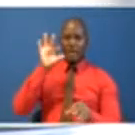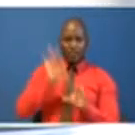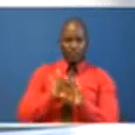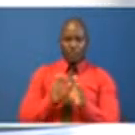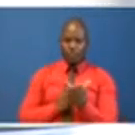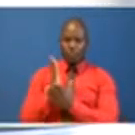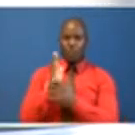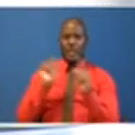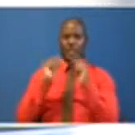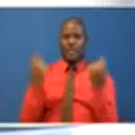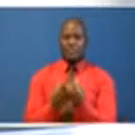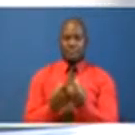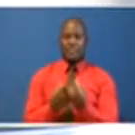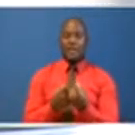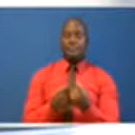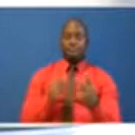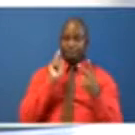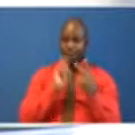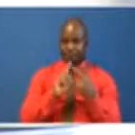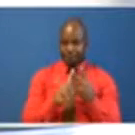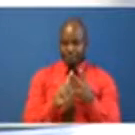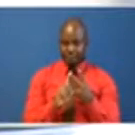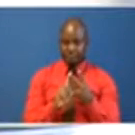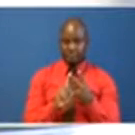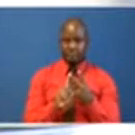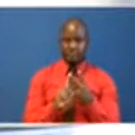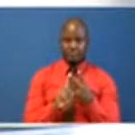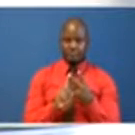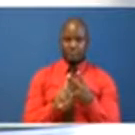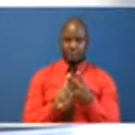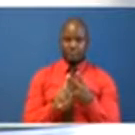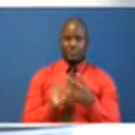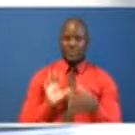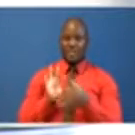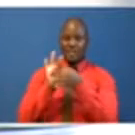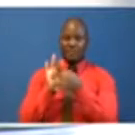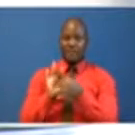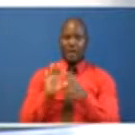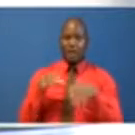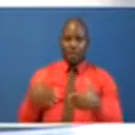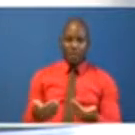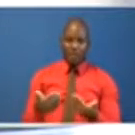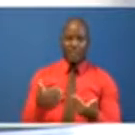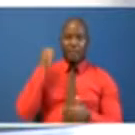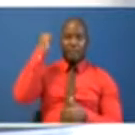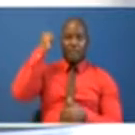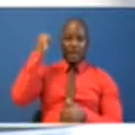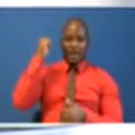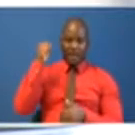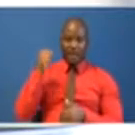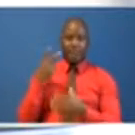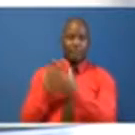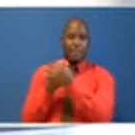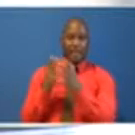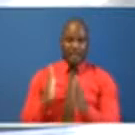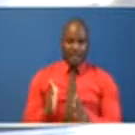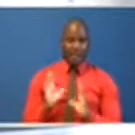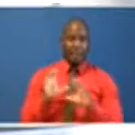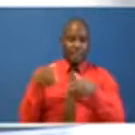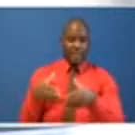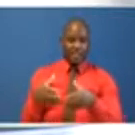tribe unfortunately number two linked to the tribe is a political party